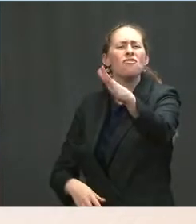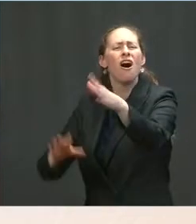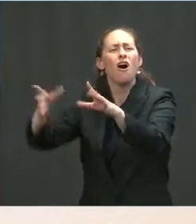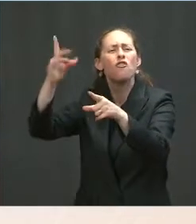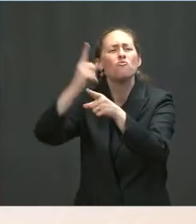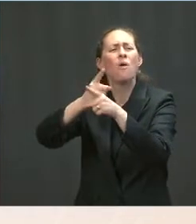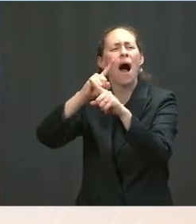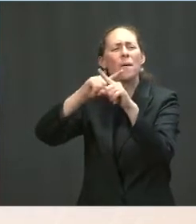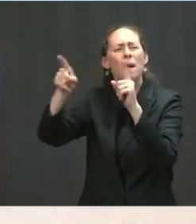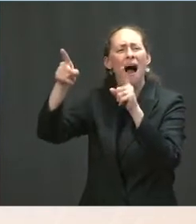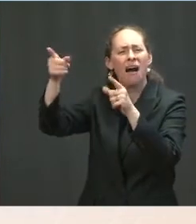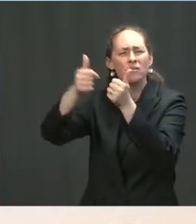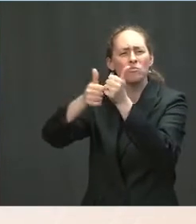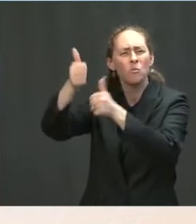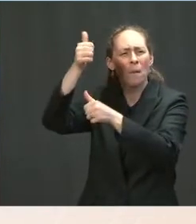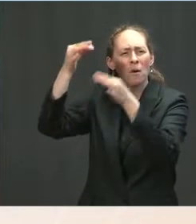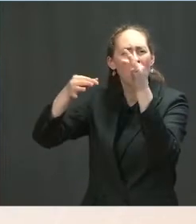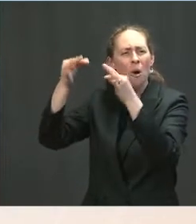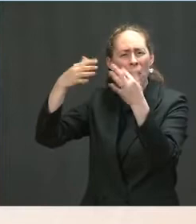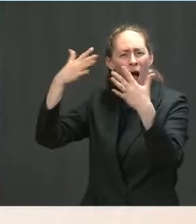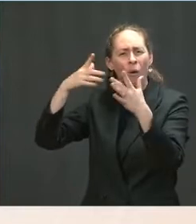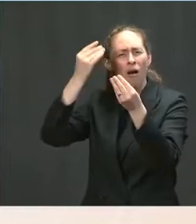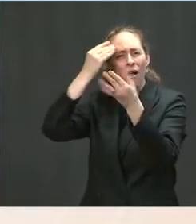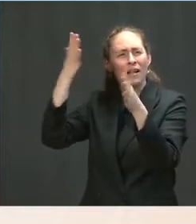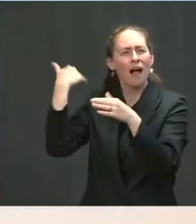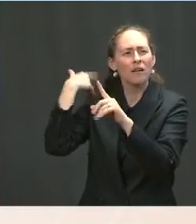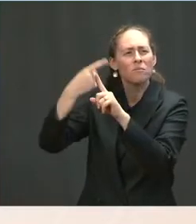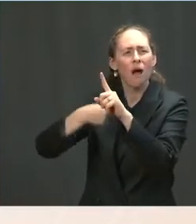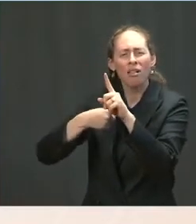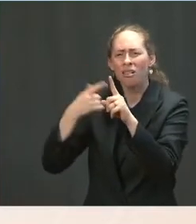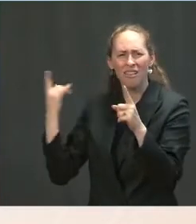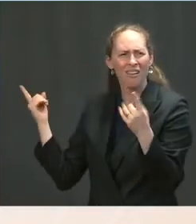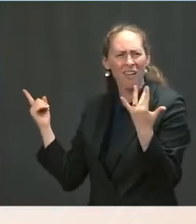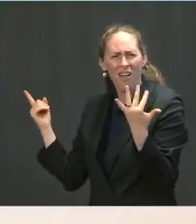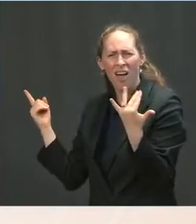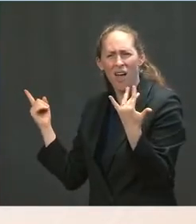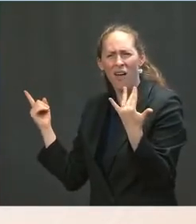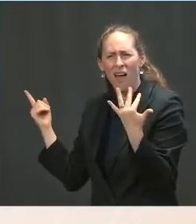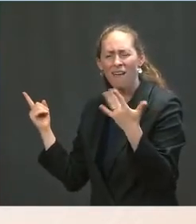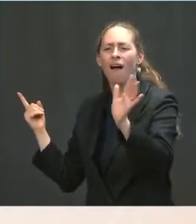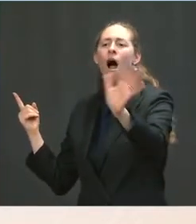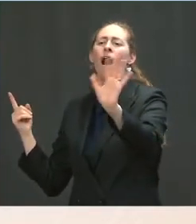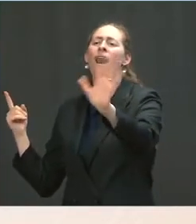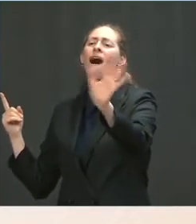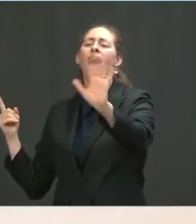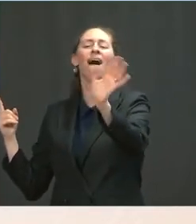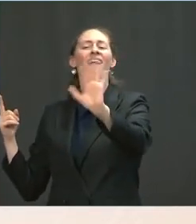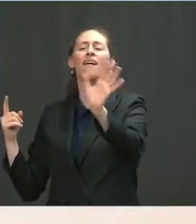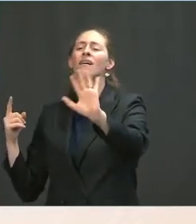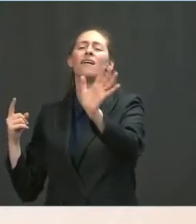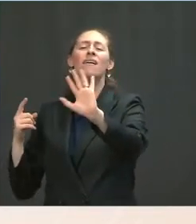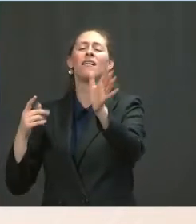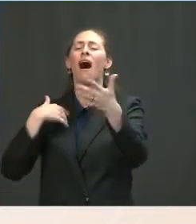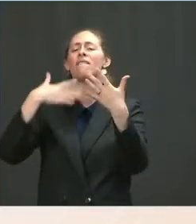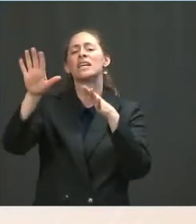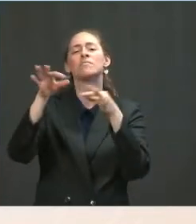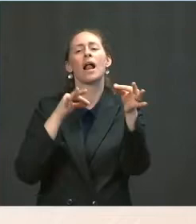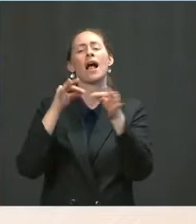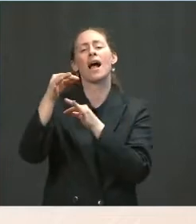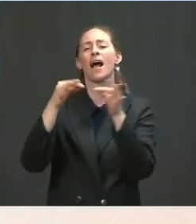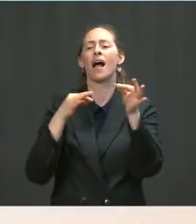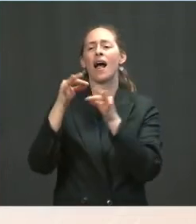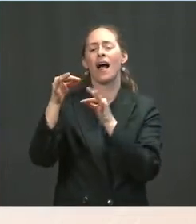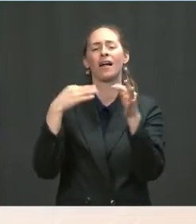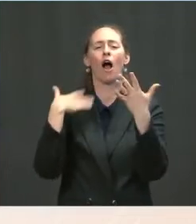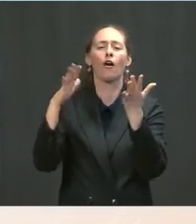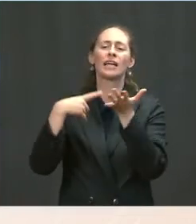effectively jammed them 2 days But before the moratorium ended. we've been having conversations with Congress for some time about this. This is